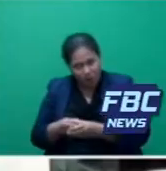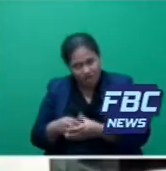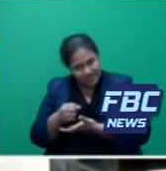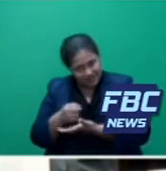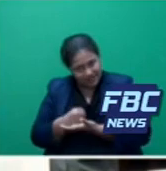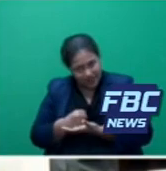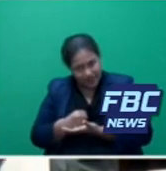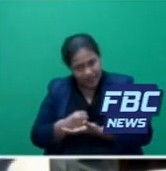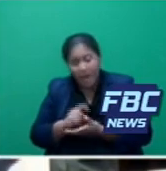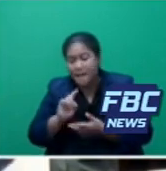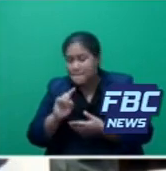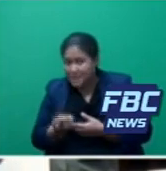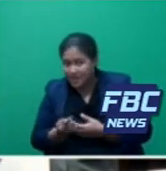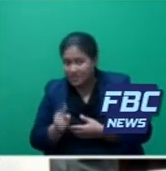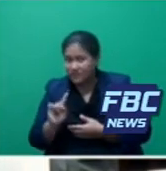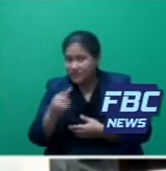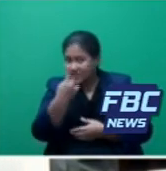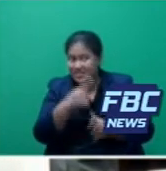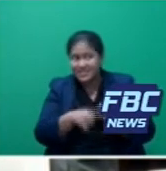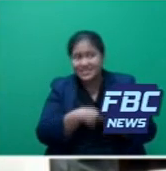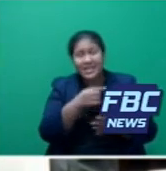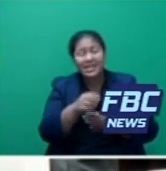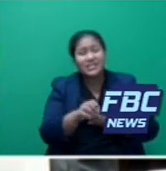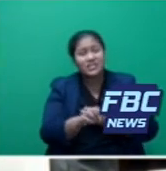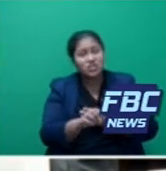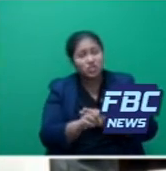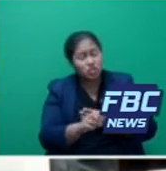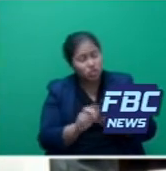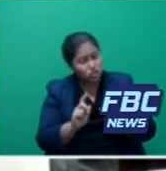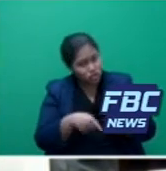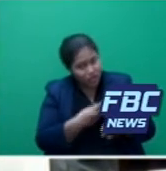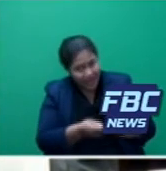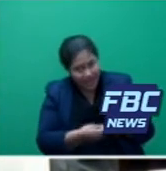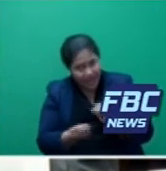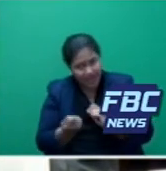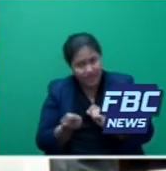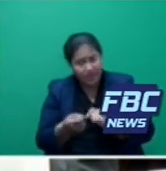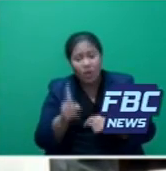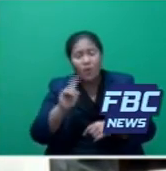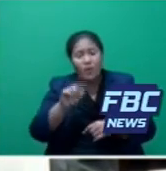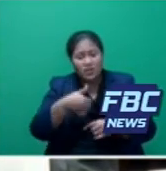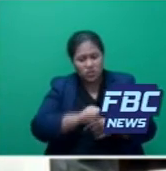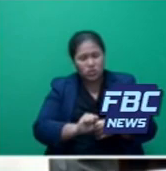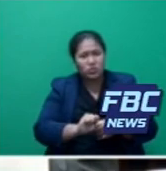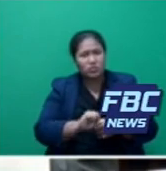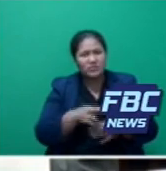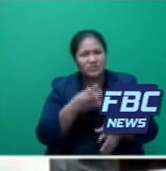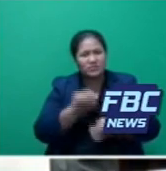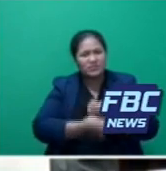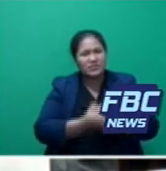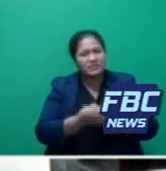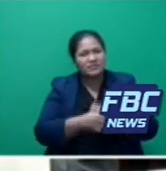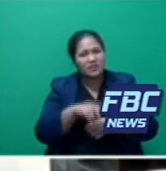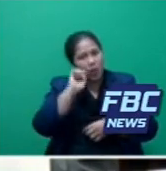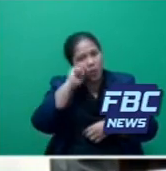the 1st of Jan, the raw material that is used to manufacture it will be banned.